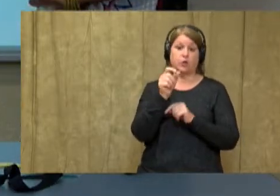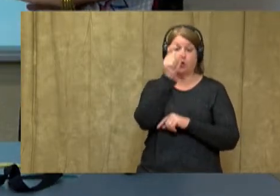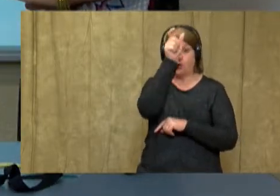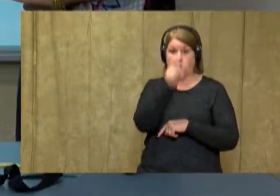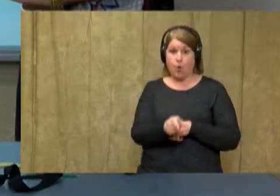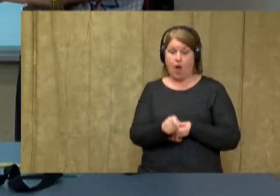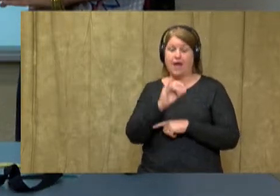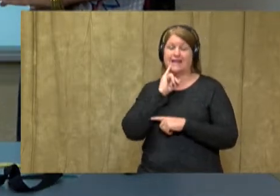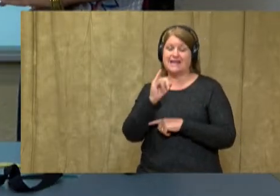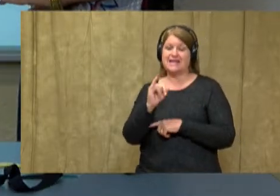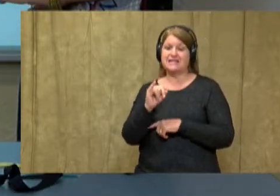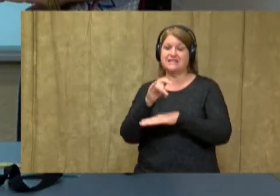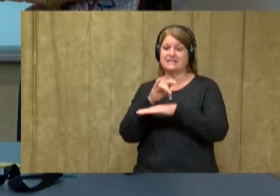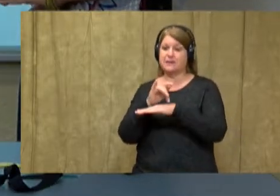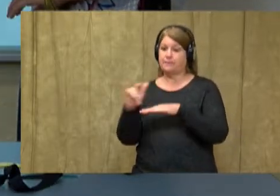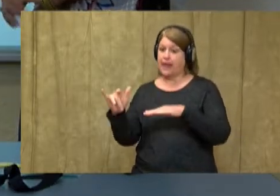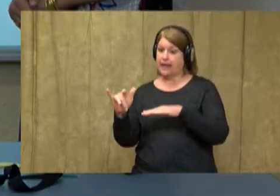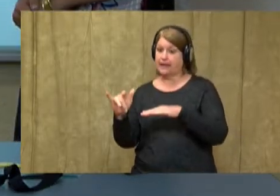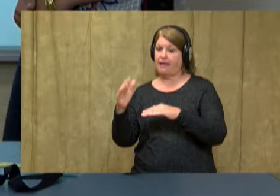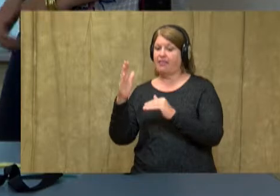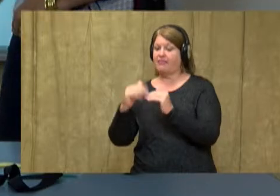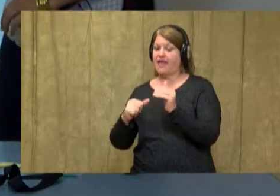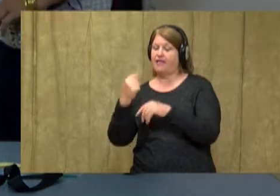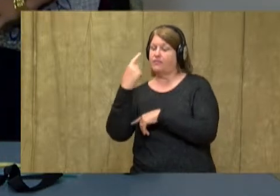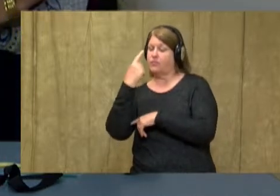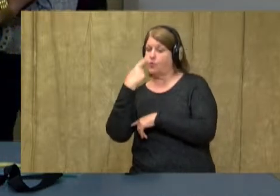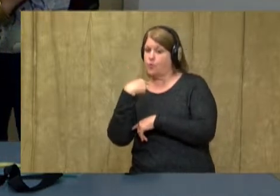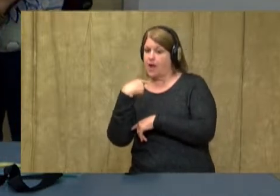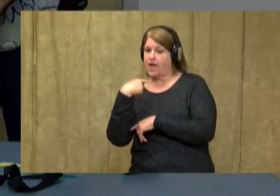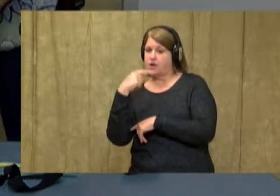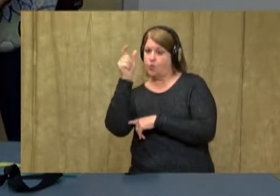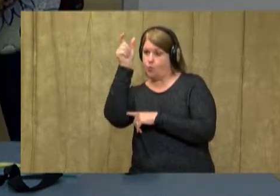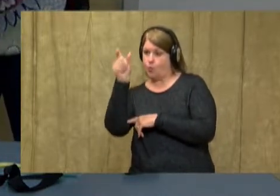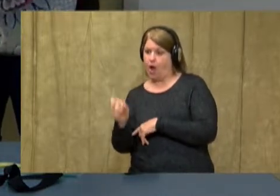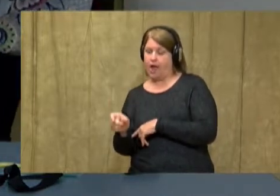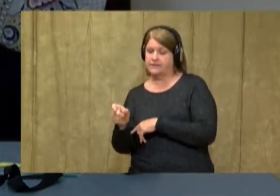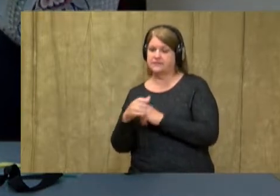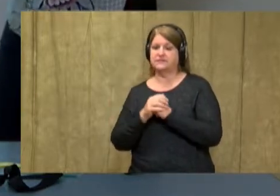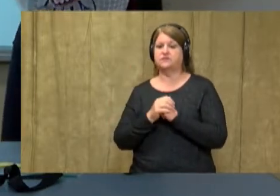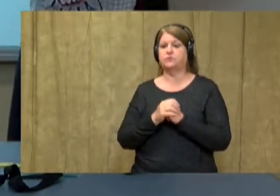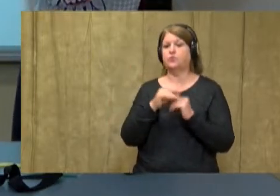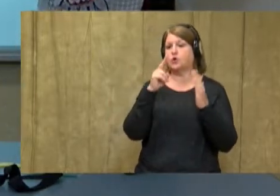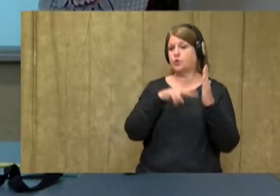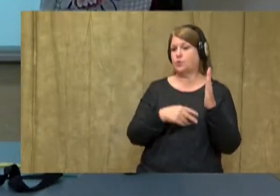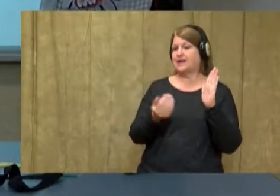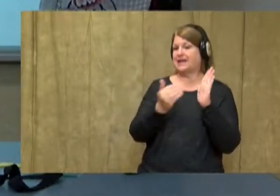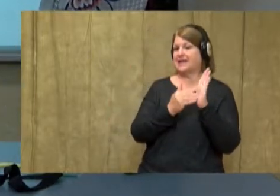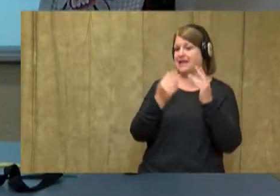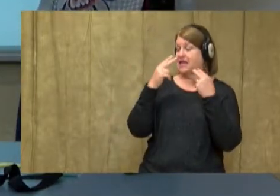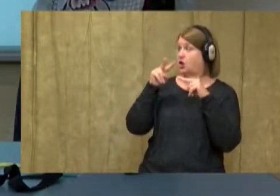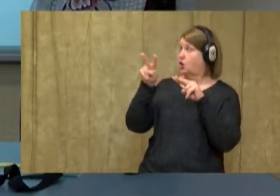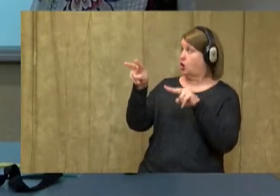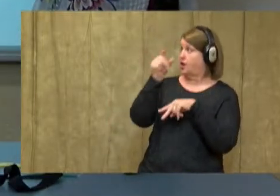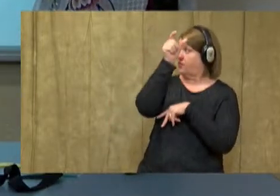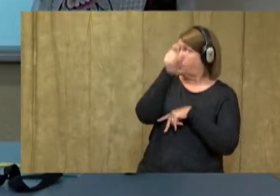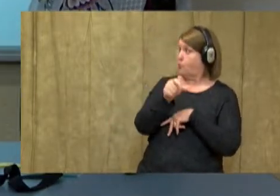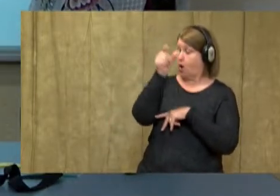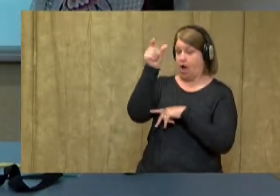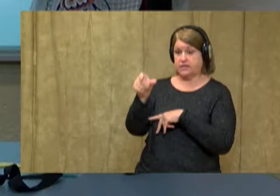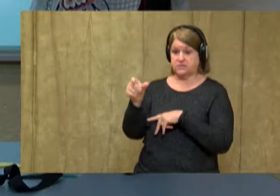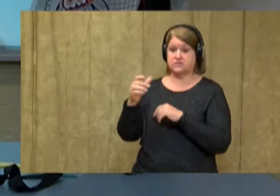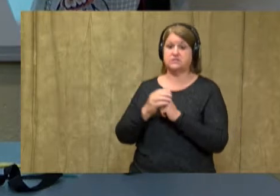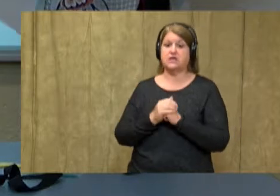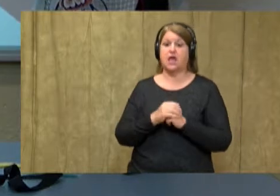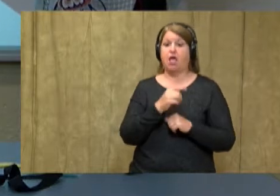is blank than the red rod. So we're going to read it again and look at our rods.